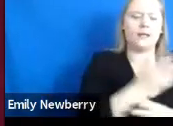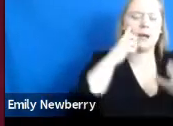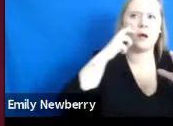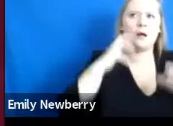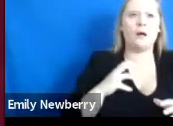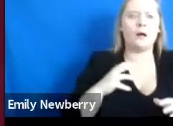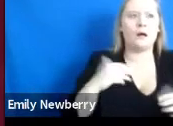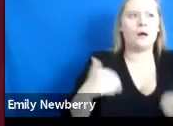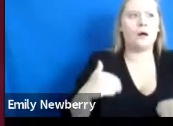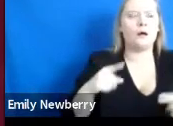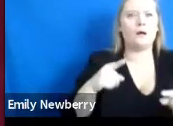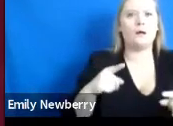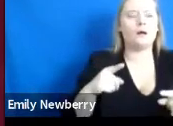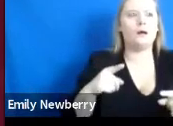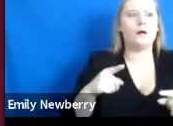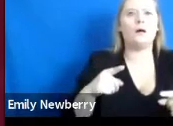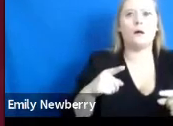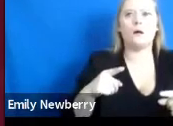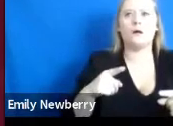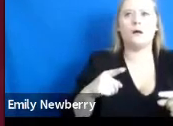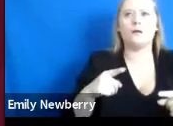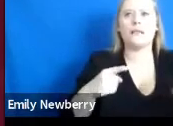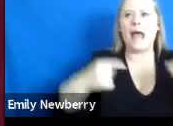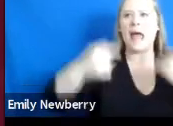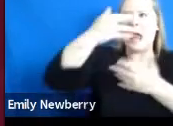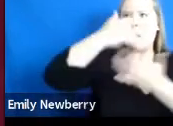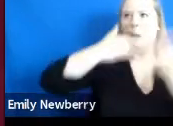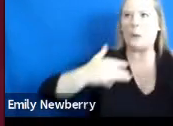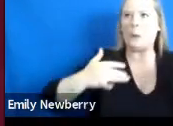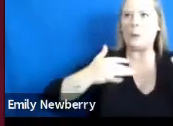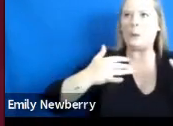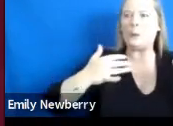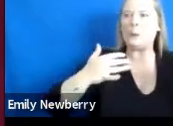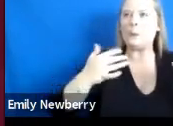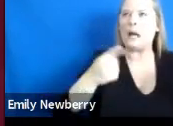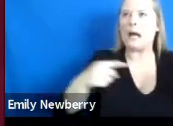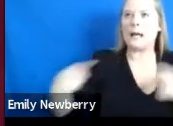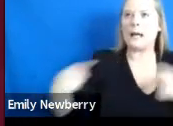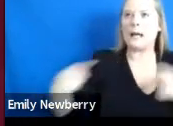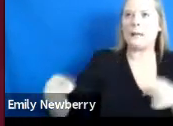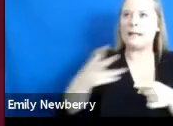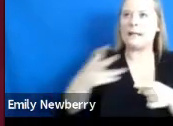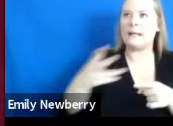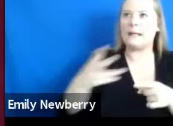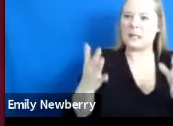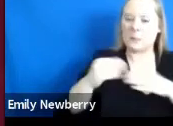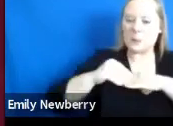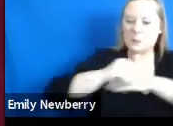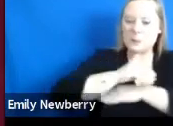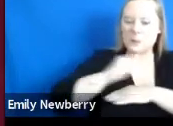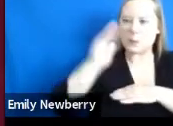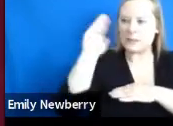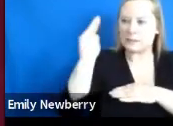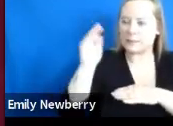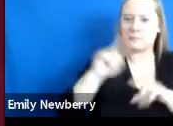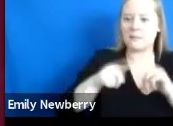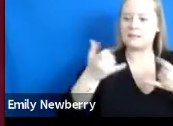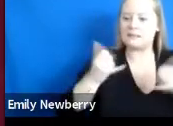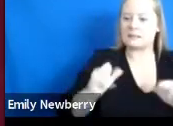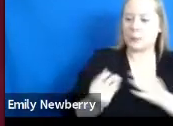despite the arid conditions and what seemed like poor soil quality, that people were actually thriving and growing